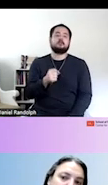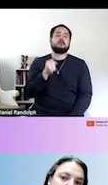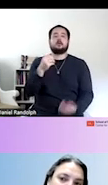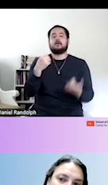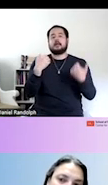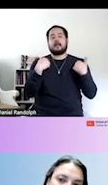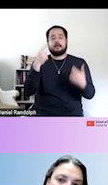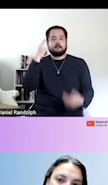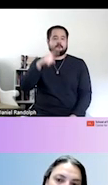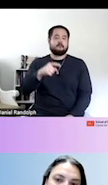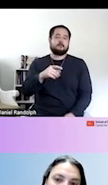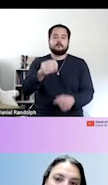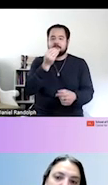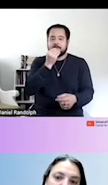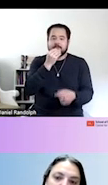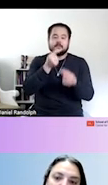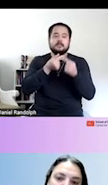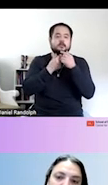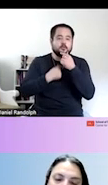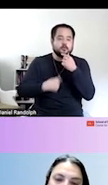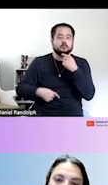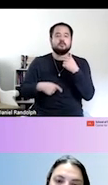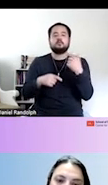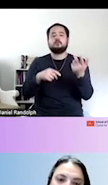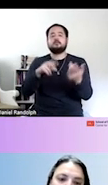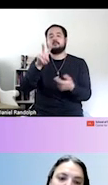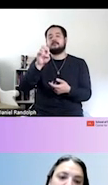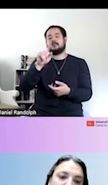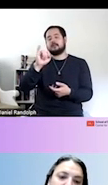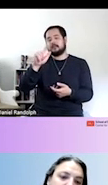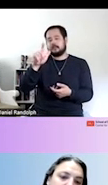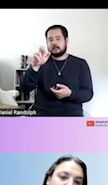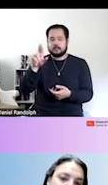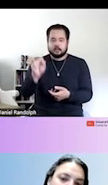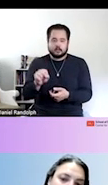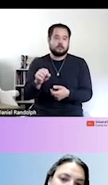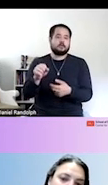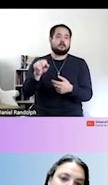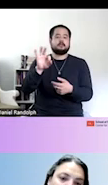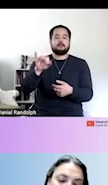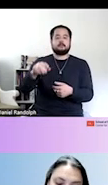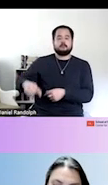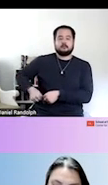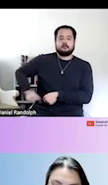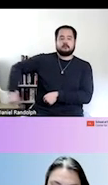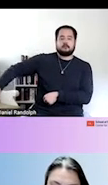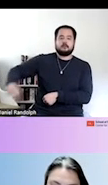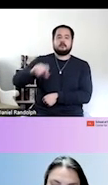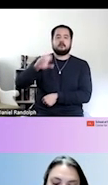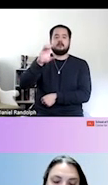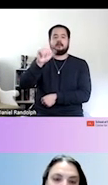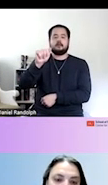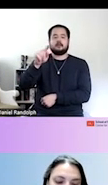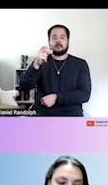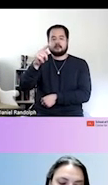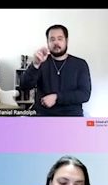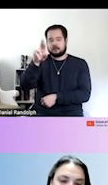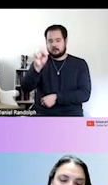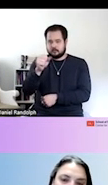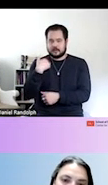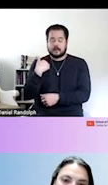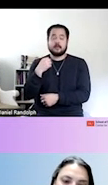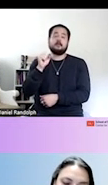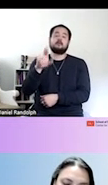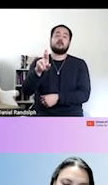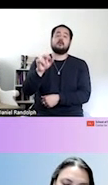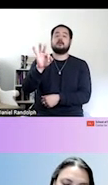with tracheostomies and ventilators, children that might use catheters, children that have ostomies or require oxygen. So we've developed these and